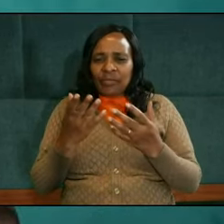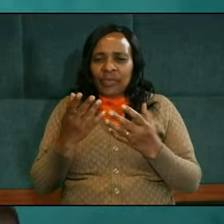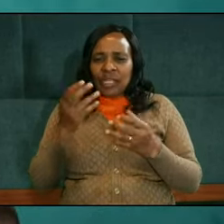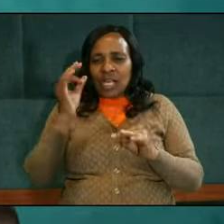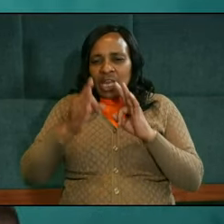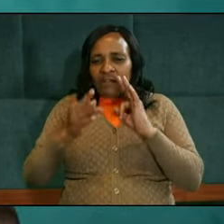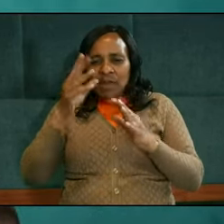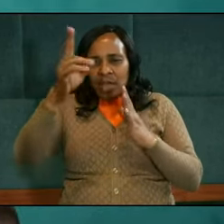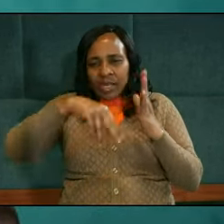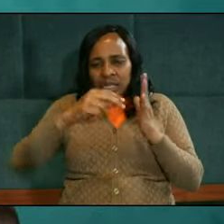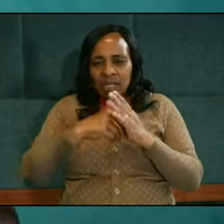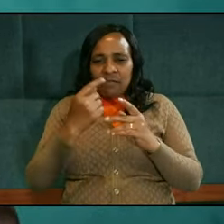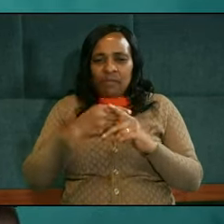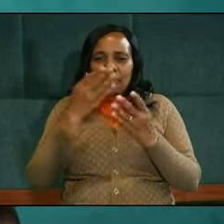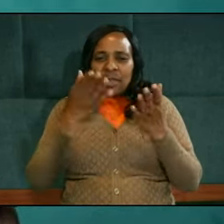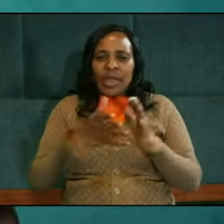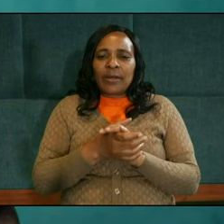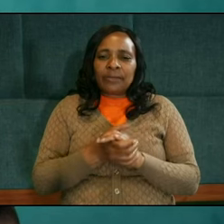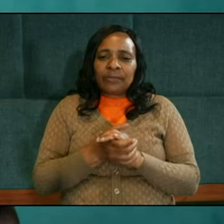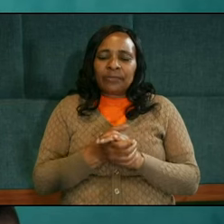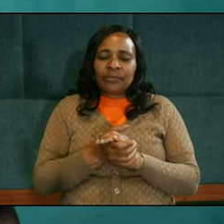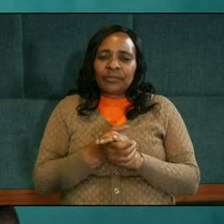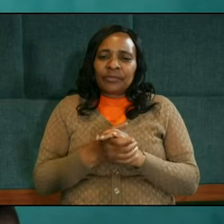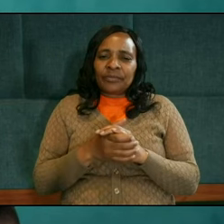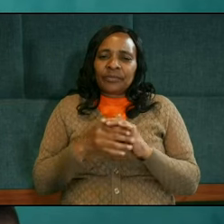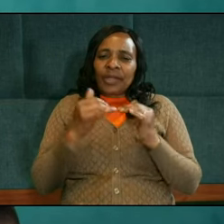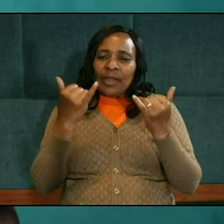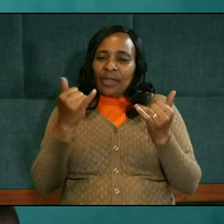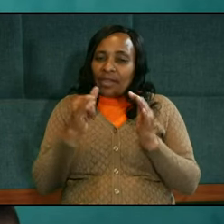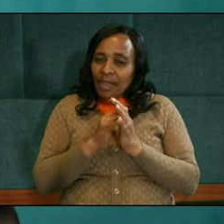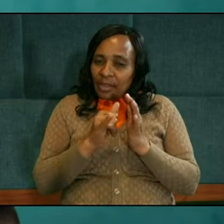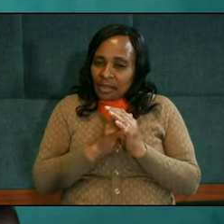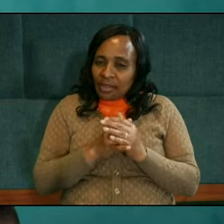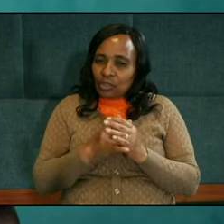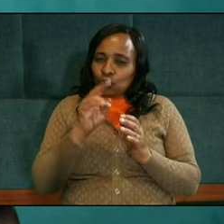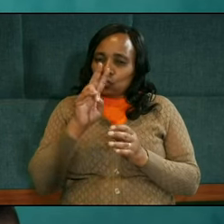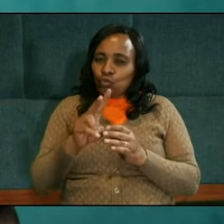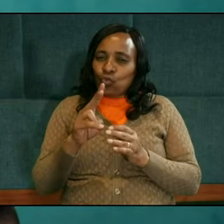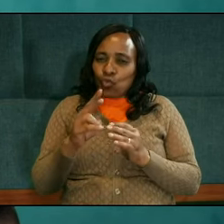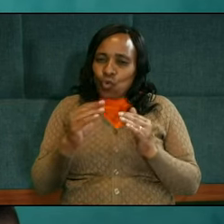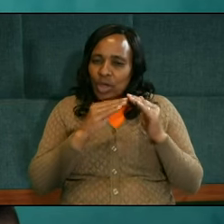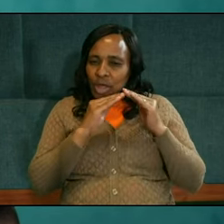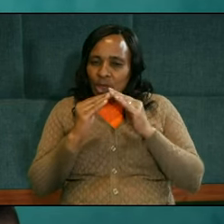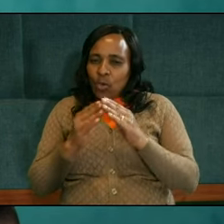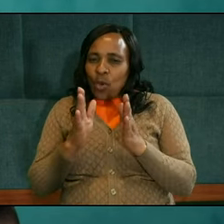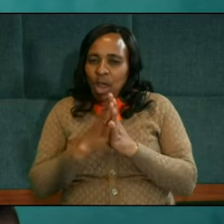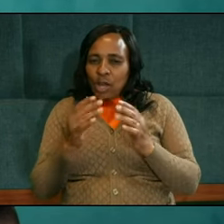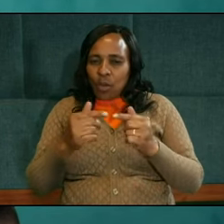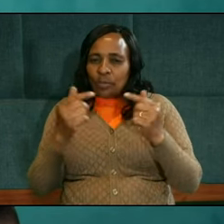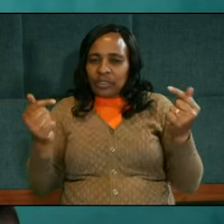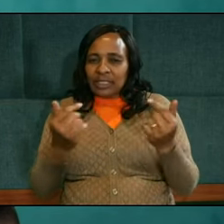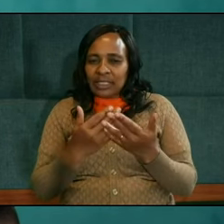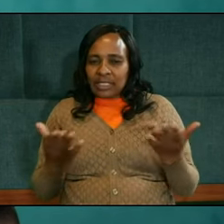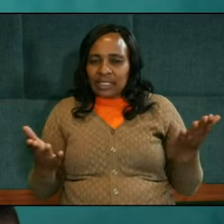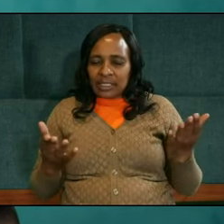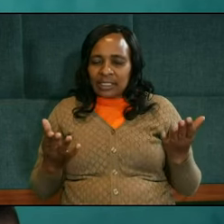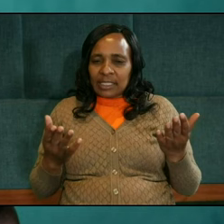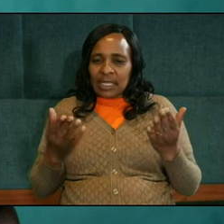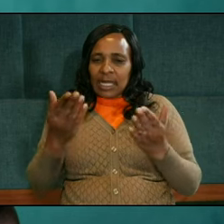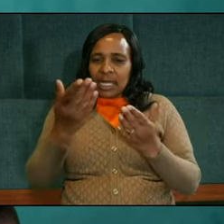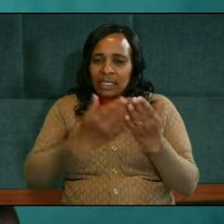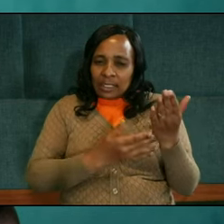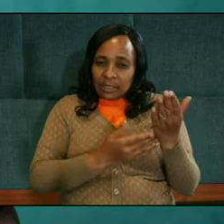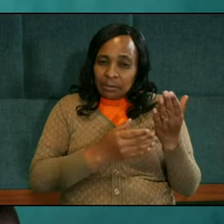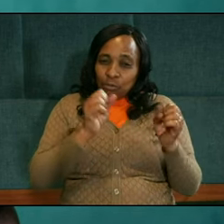I can read from here, as Lewis wrote, that there are two equal and opposite errors into which our race can fall about the